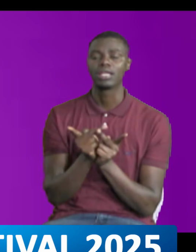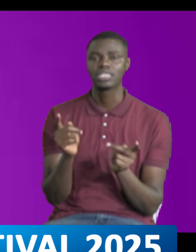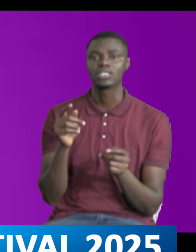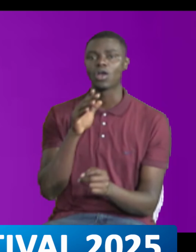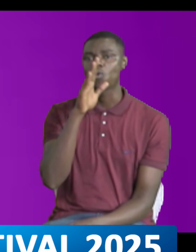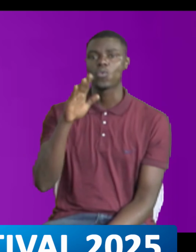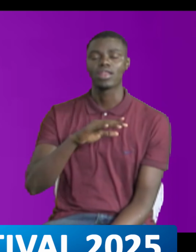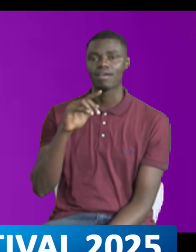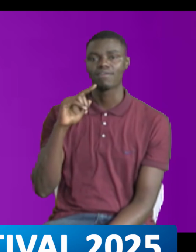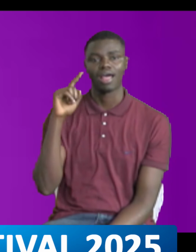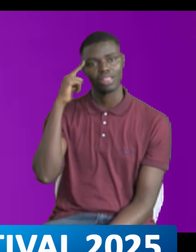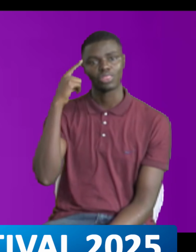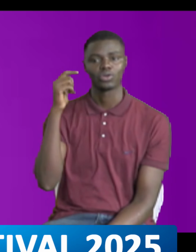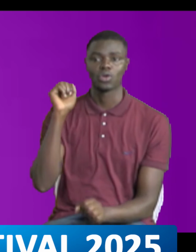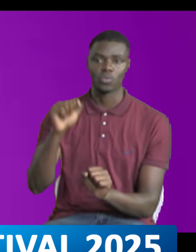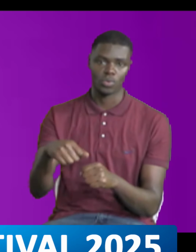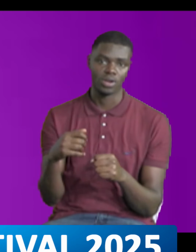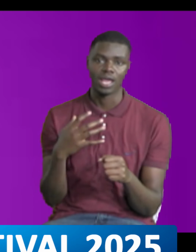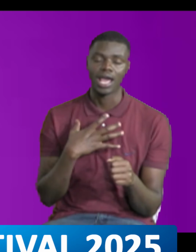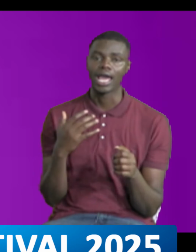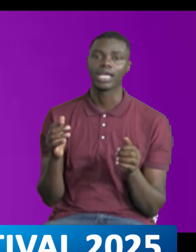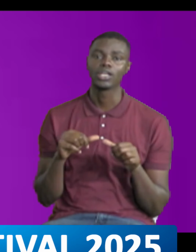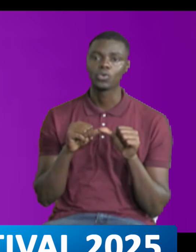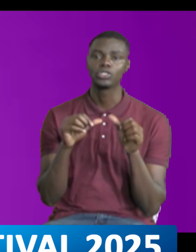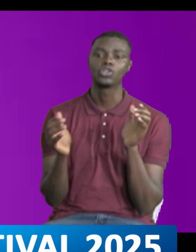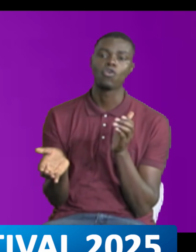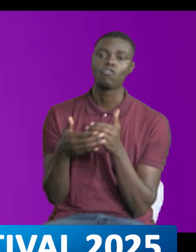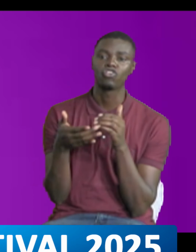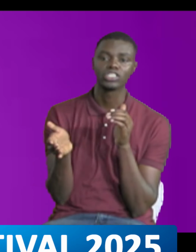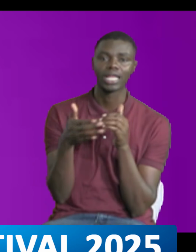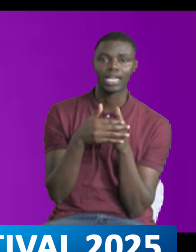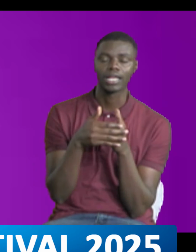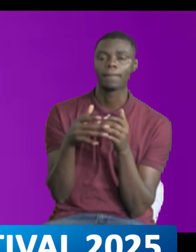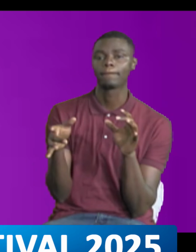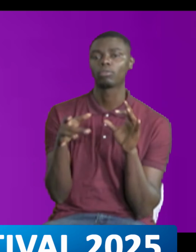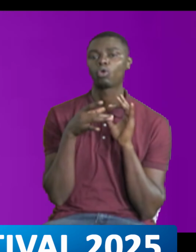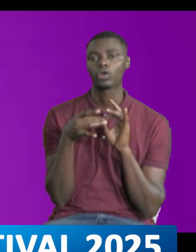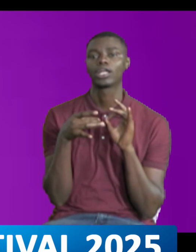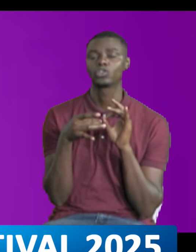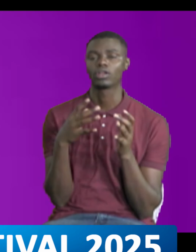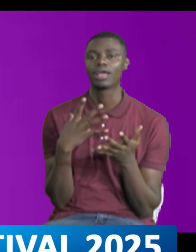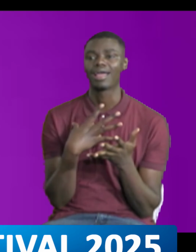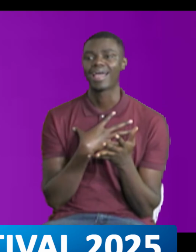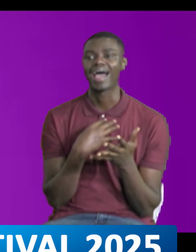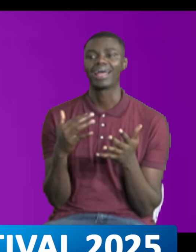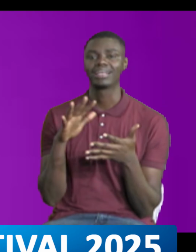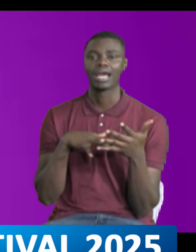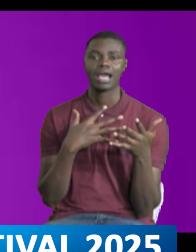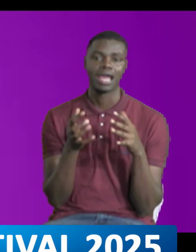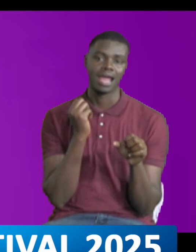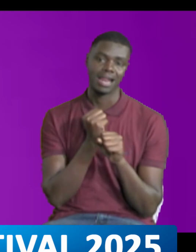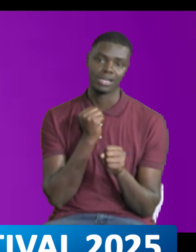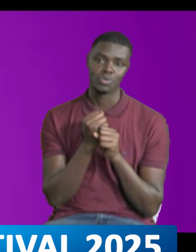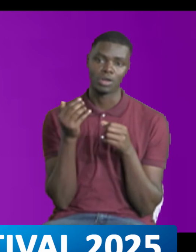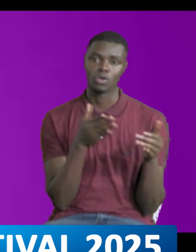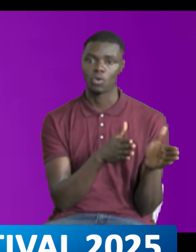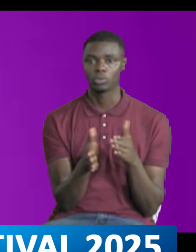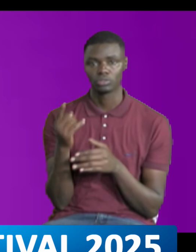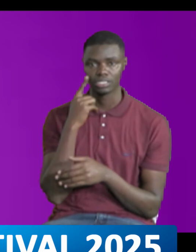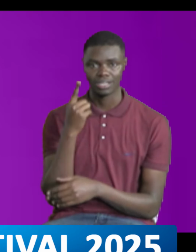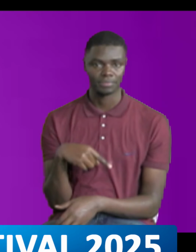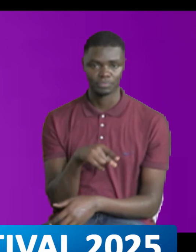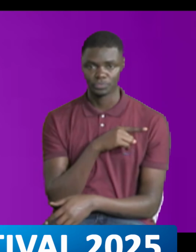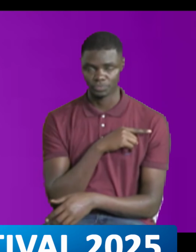we could, and continue fostering this connections and networking opportunities for